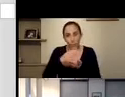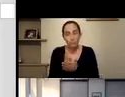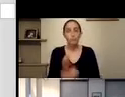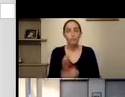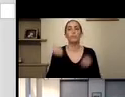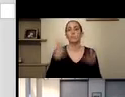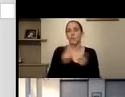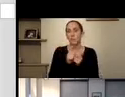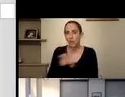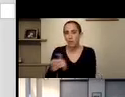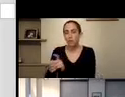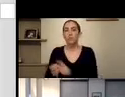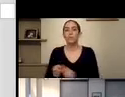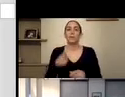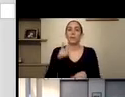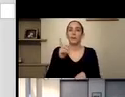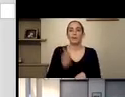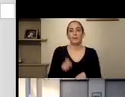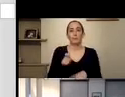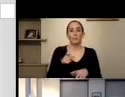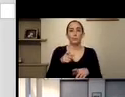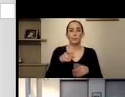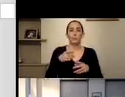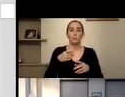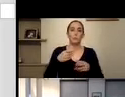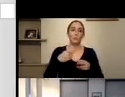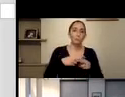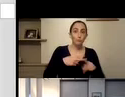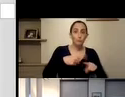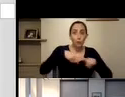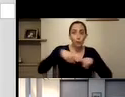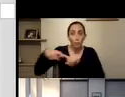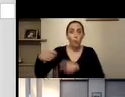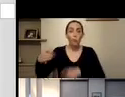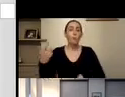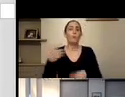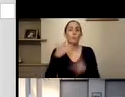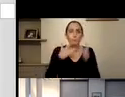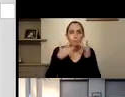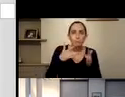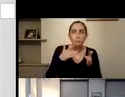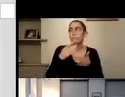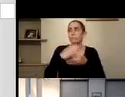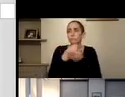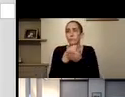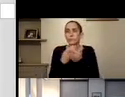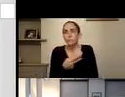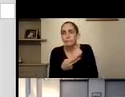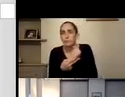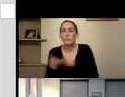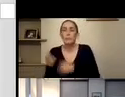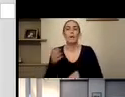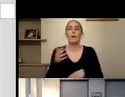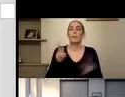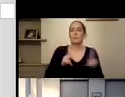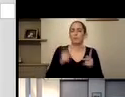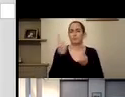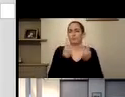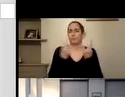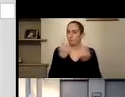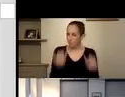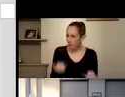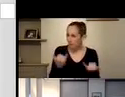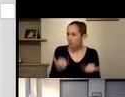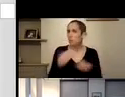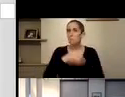We implemented austerity measures, and we've had a lot of questions about where are we, and and how are we doing in terms of getting back to where